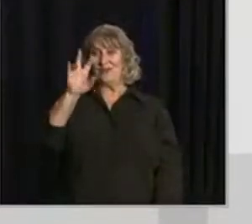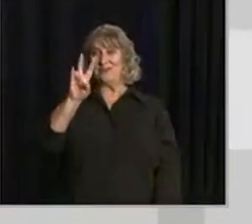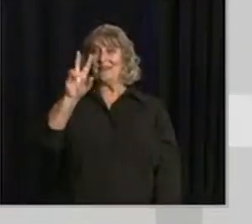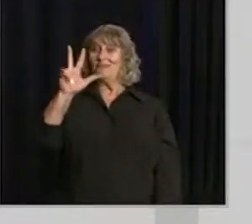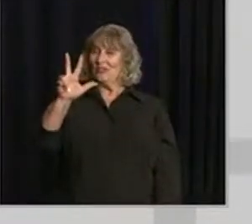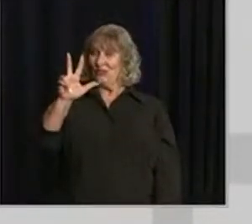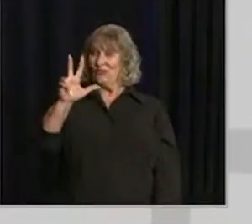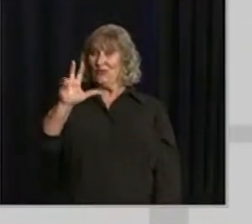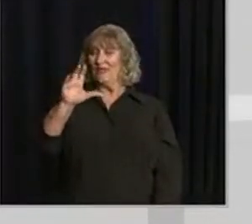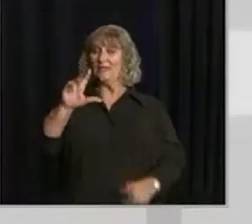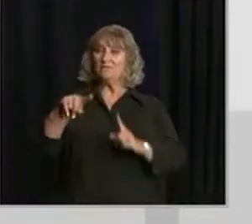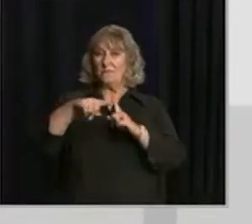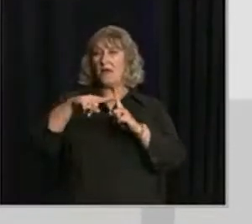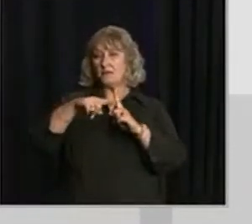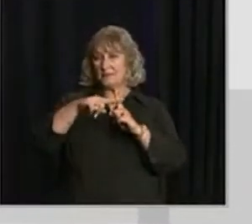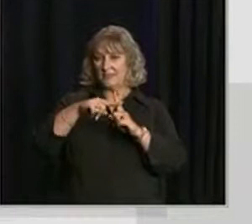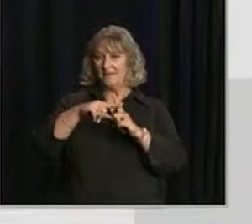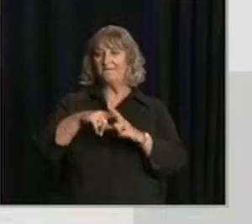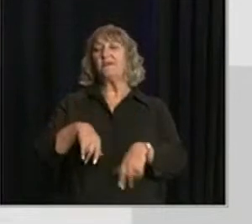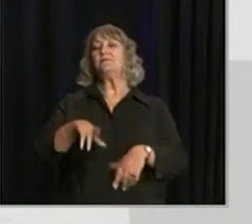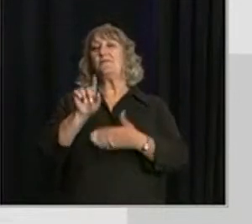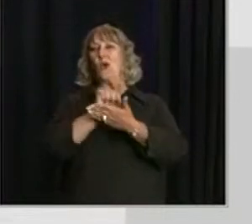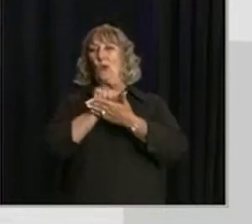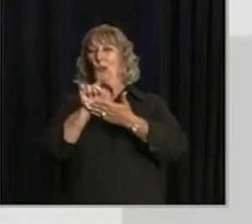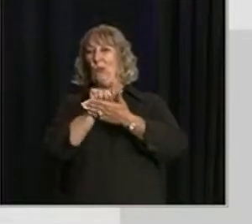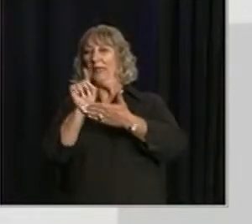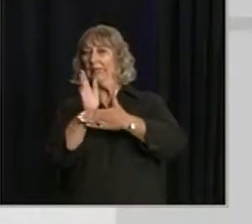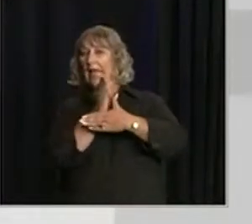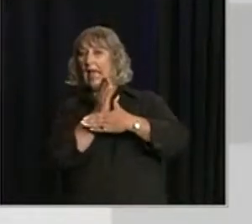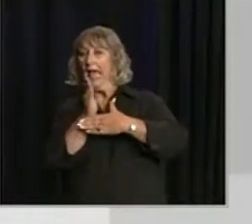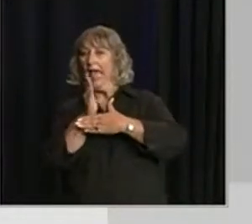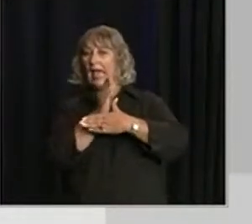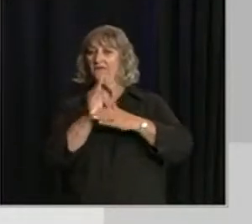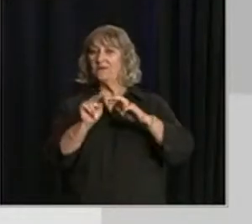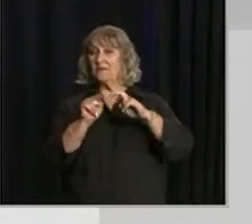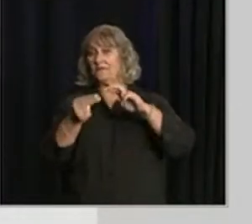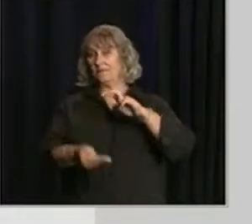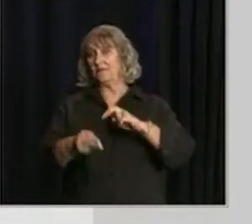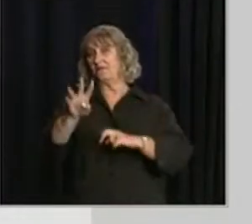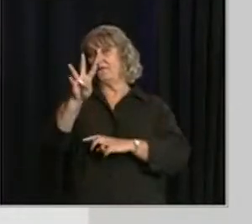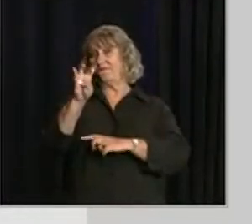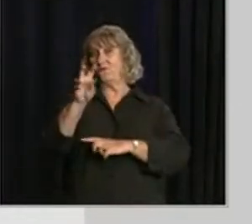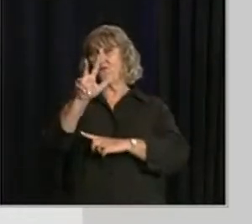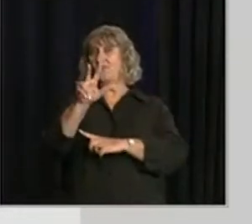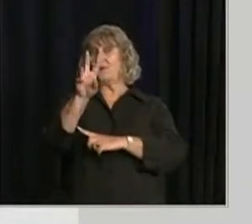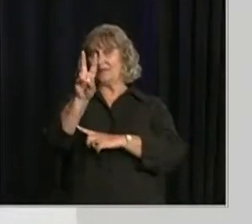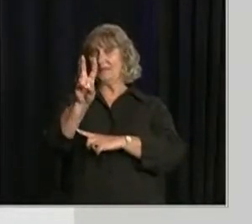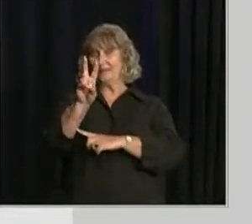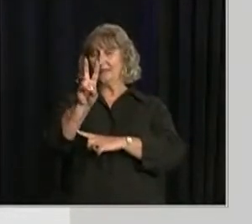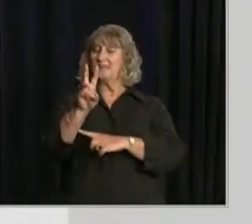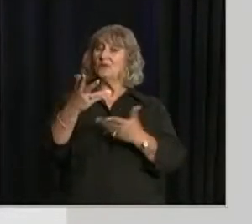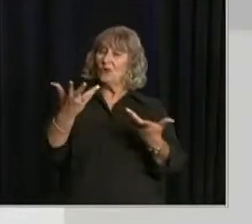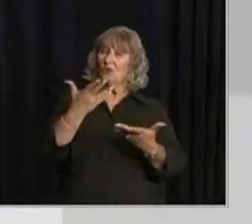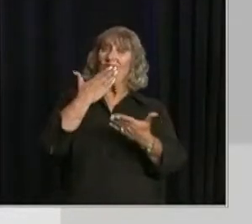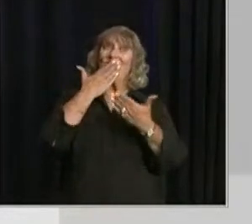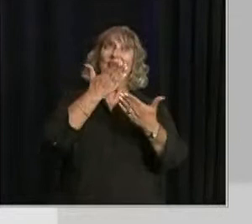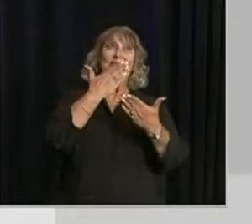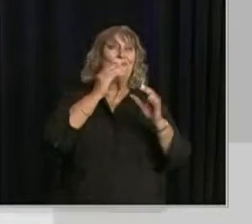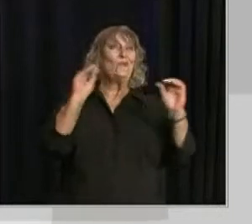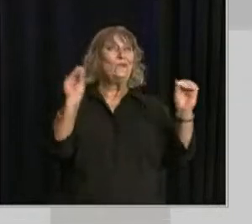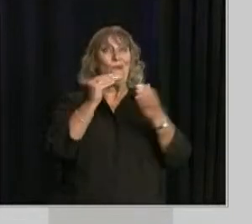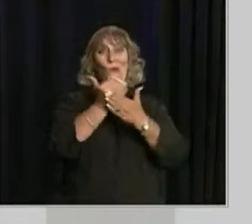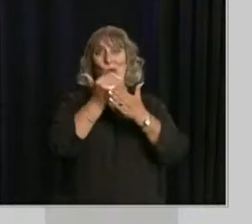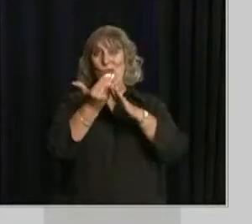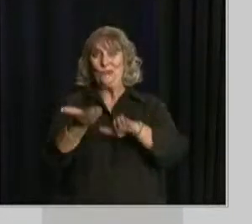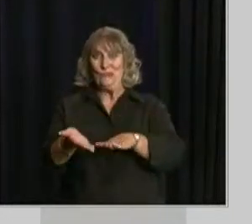of COVID-19. Our 7-day moving average has gone down now to 436. Thankfully, there are no new deaths to